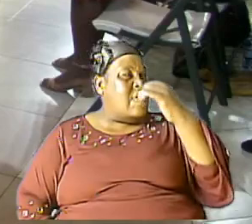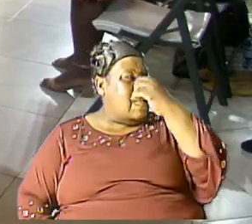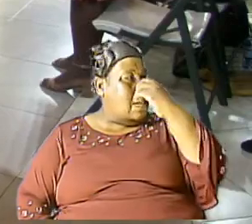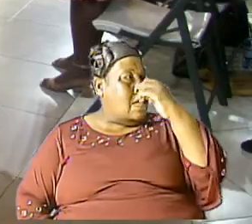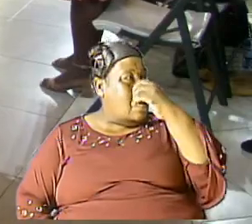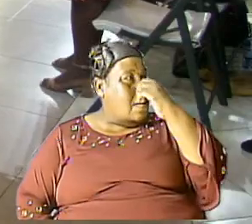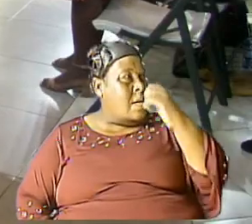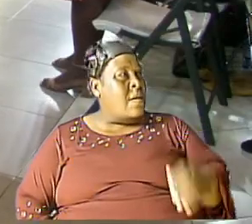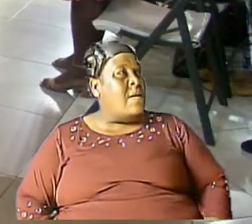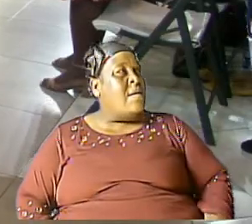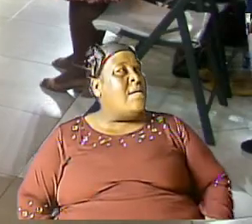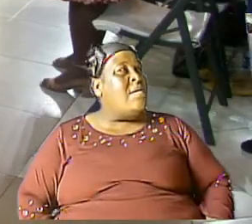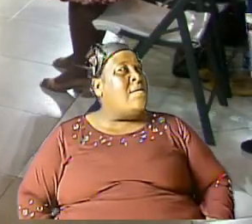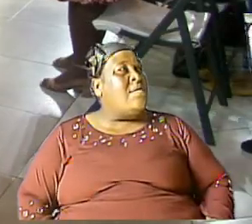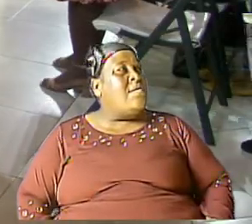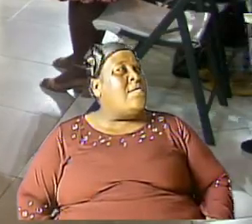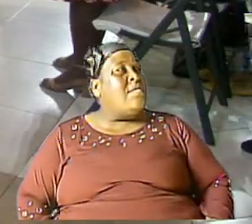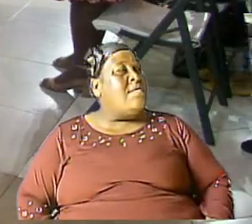Jesus.